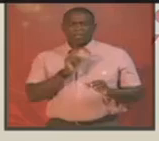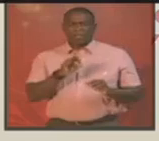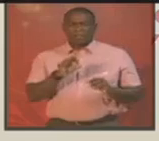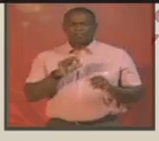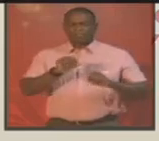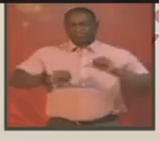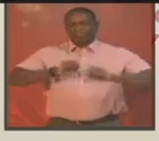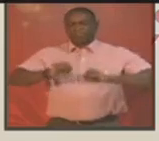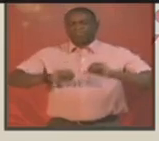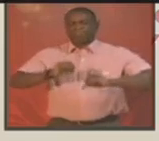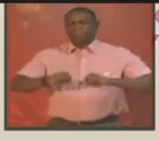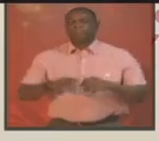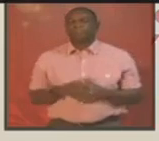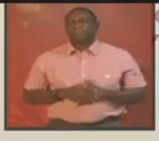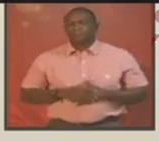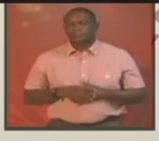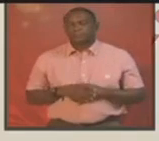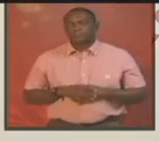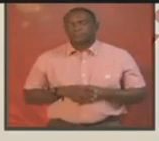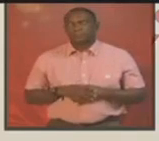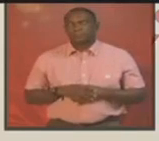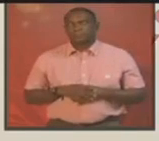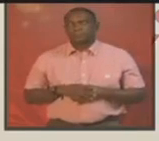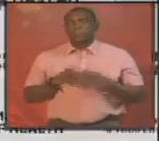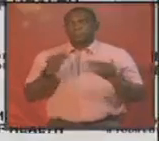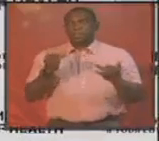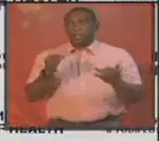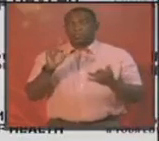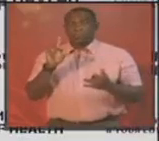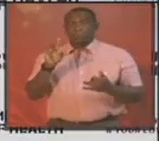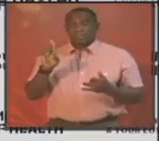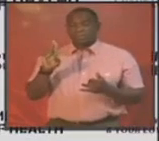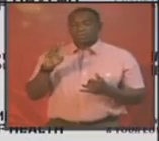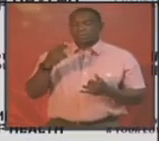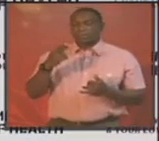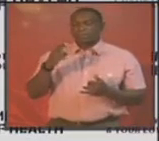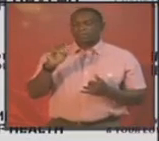Hines with the clinical and epidemiological updates.